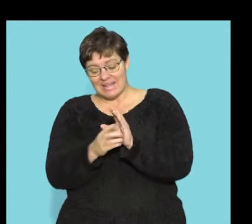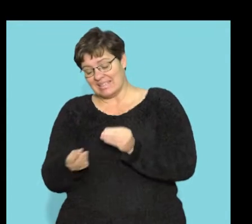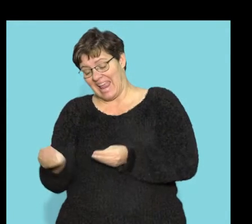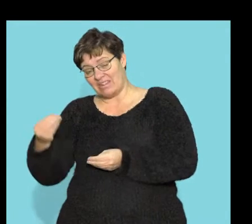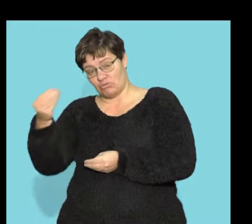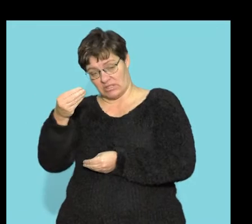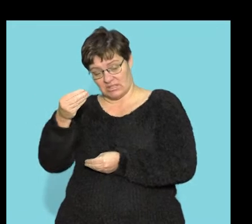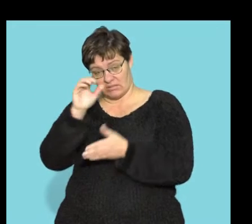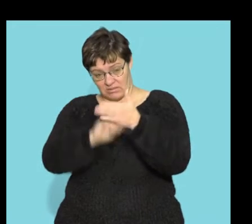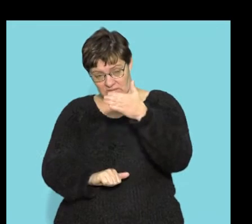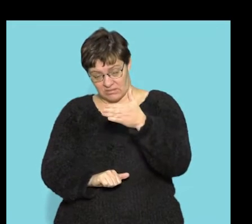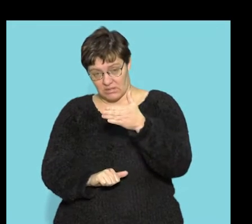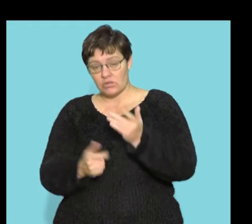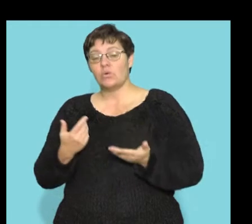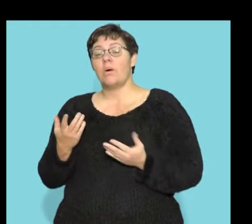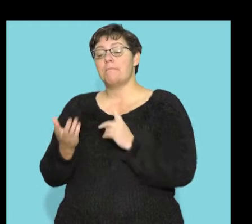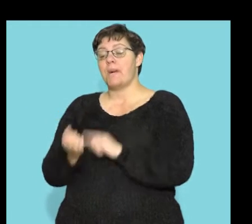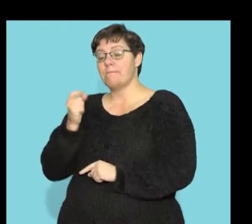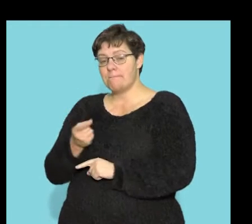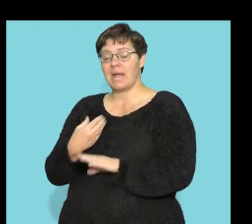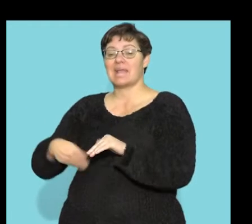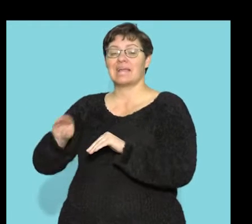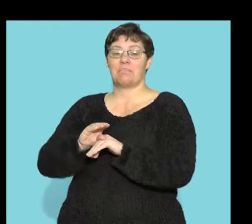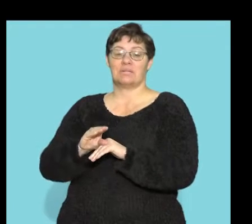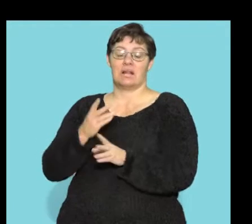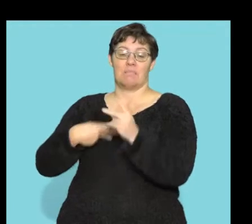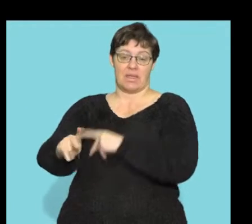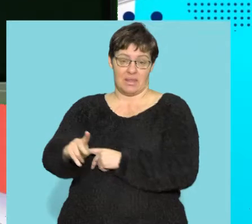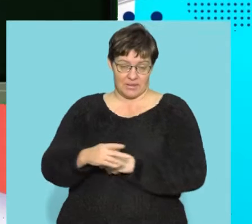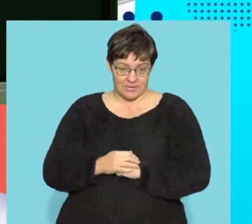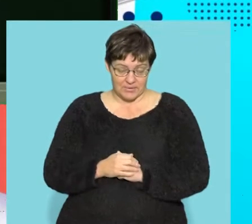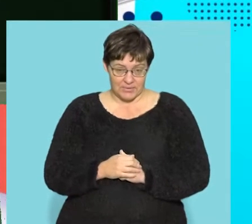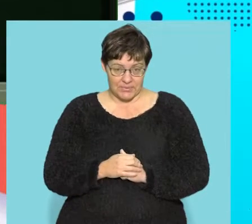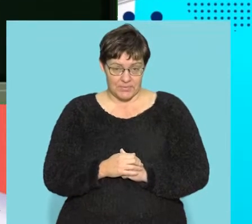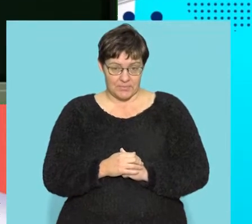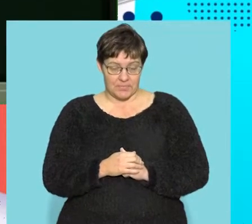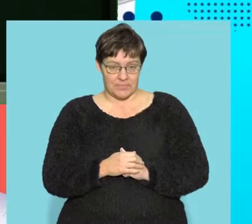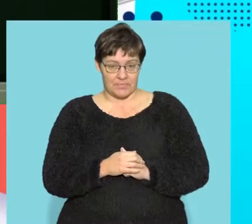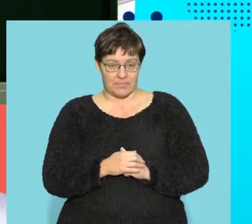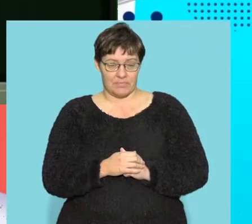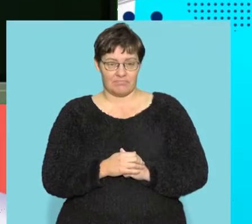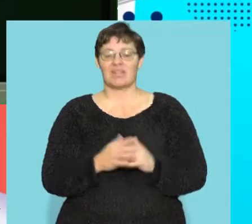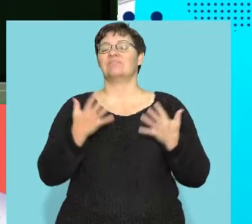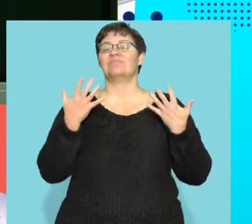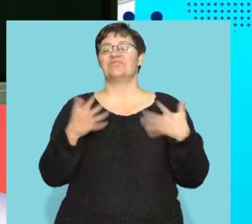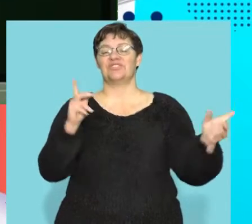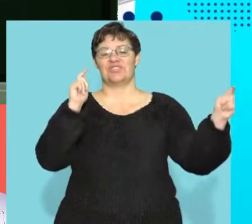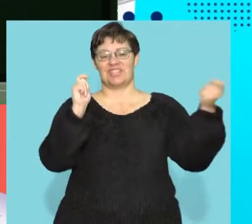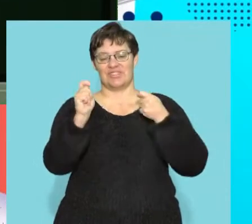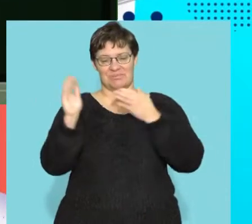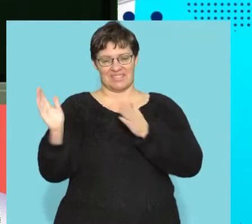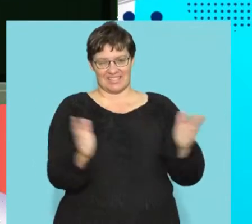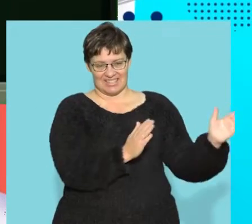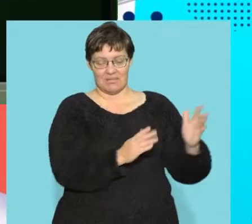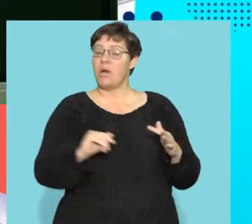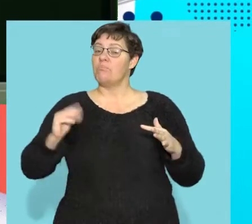expected to pay to find out what will be your capital repayment. Okay, guys, that's it for the adjustments. Let's take